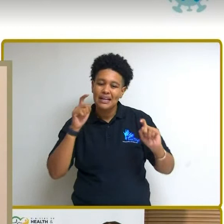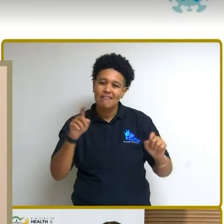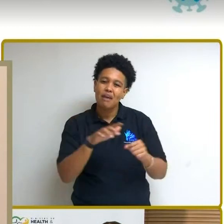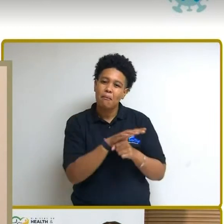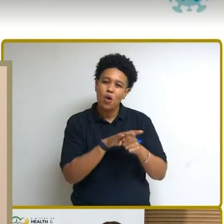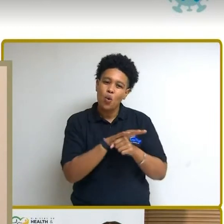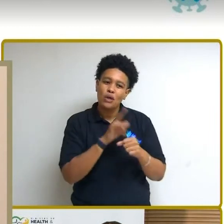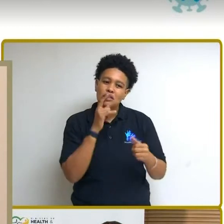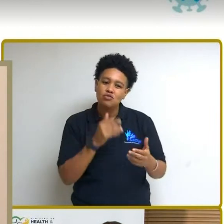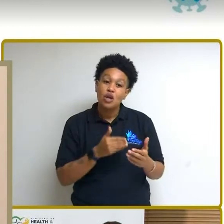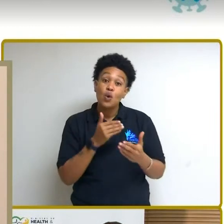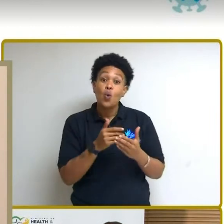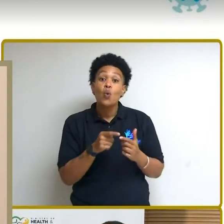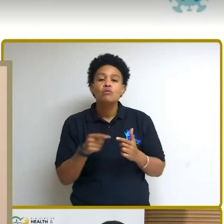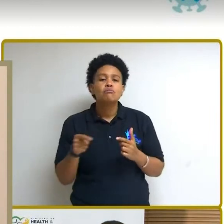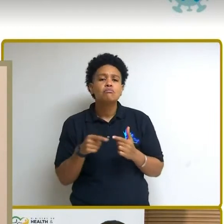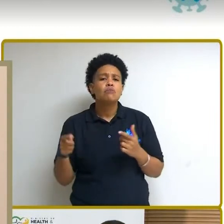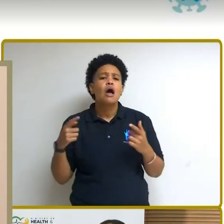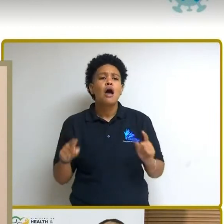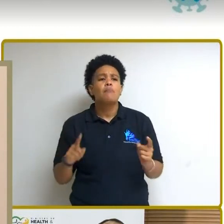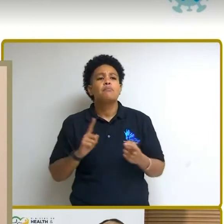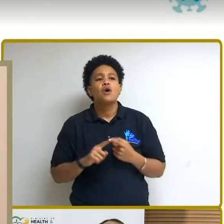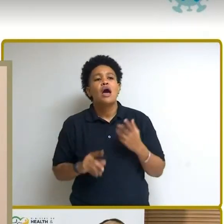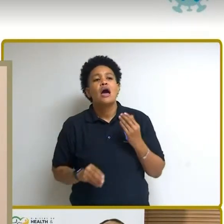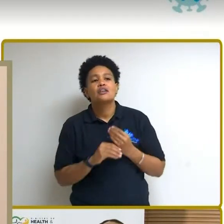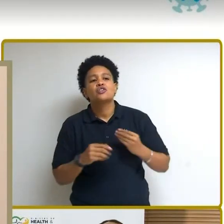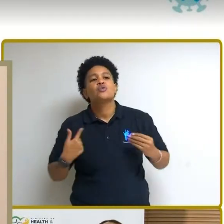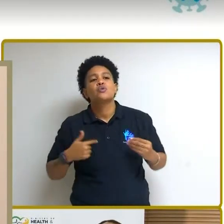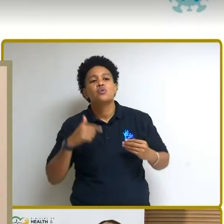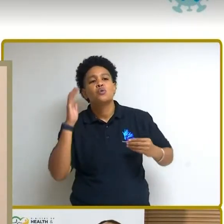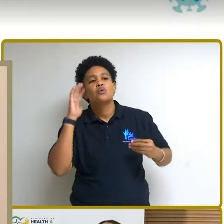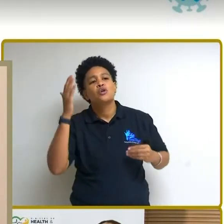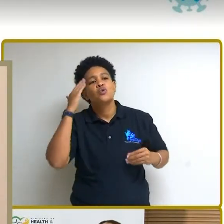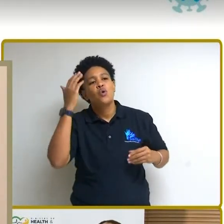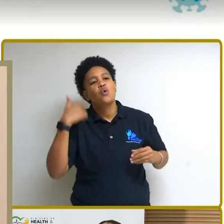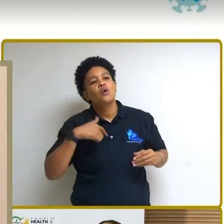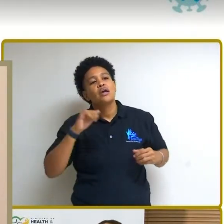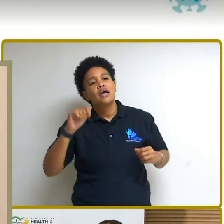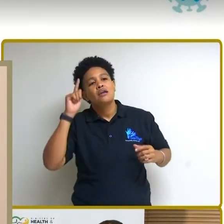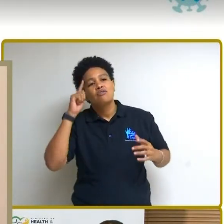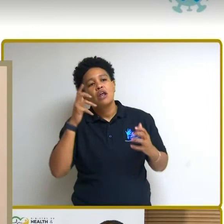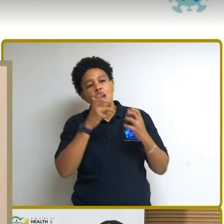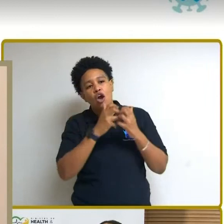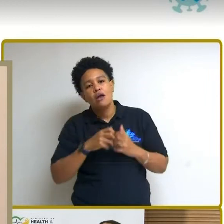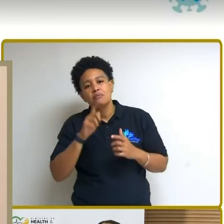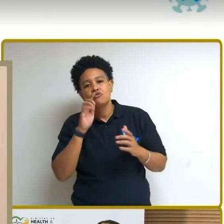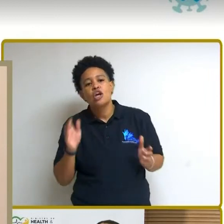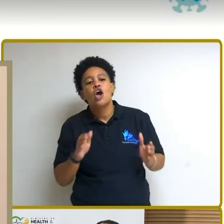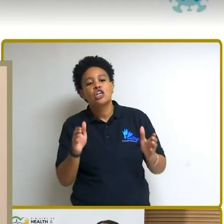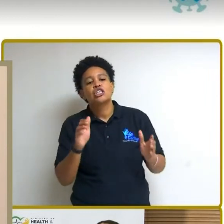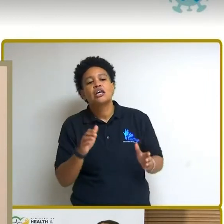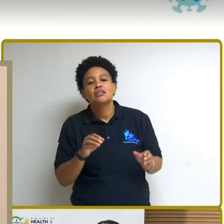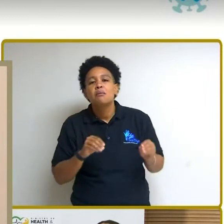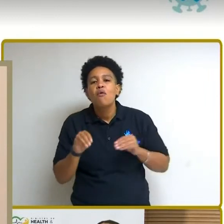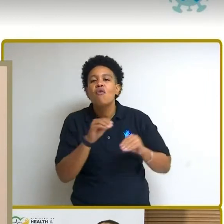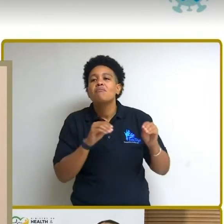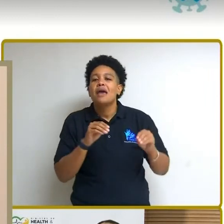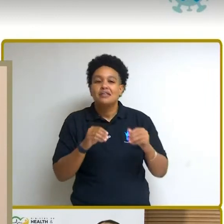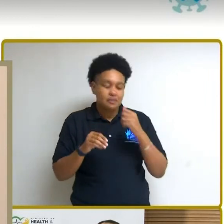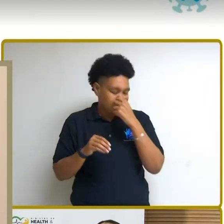venue closest to them. And, of course, we know we can collaborate to encourage the logistics